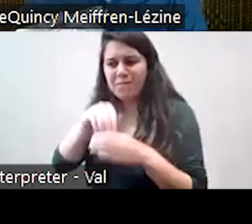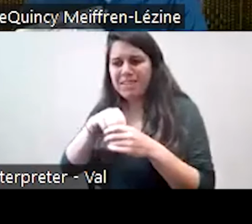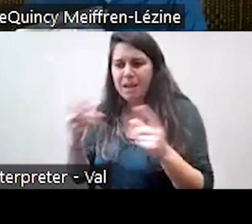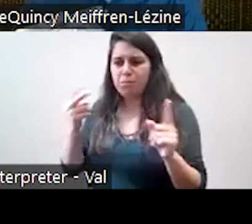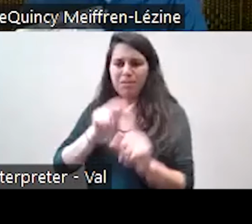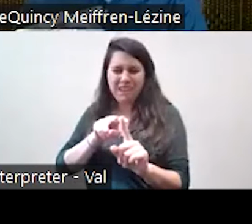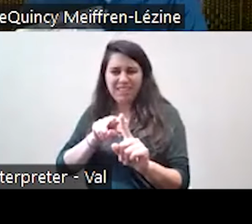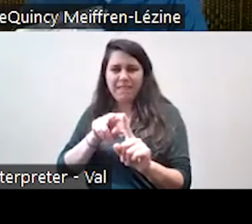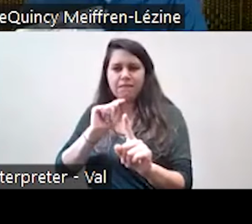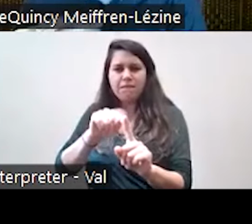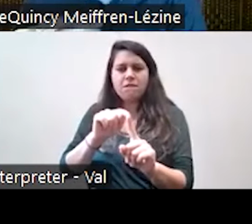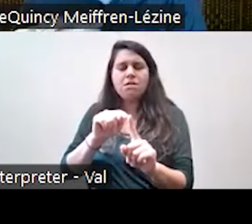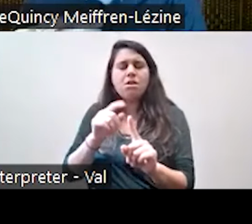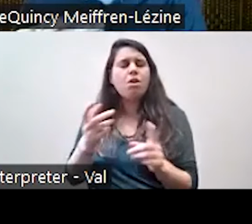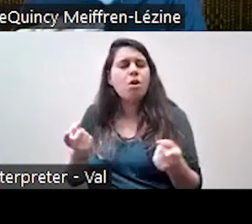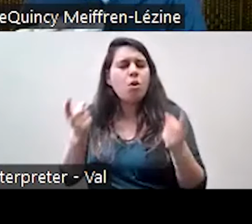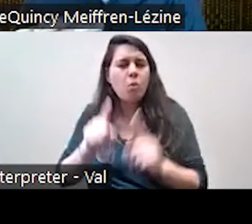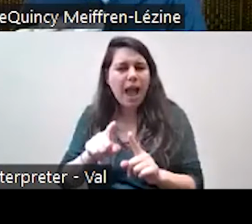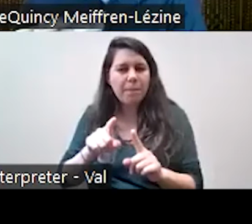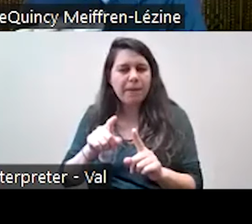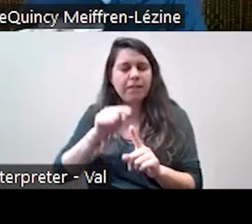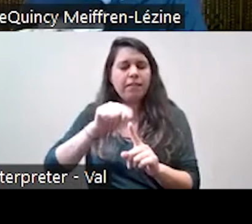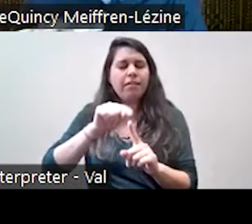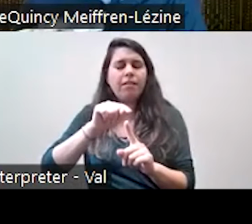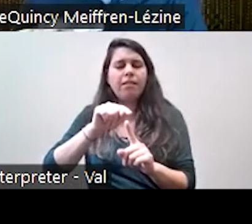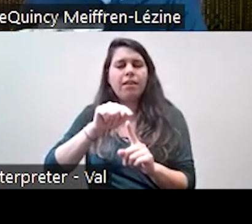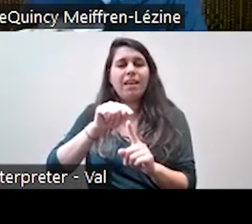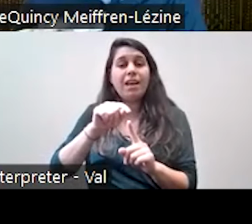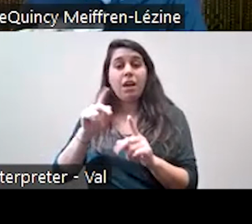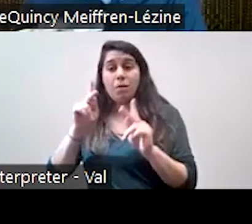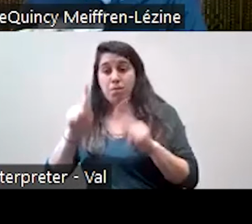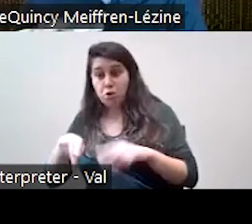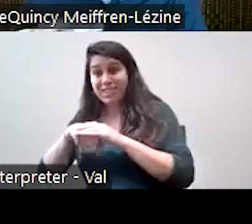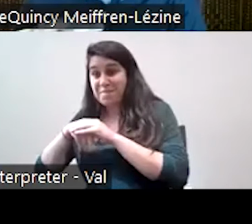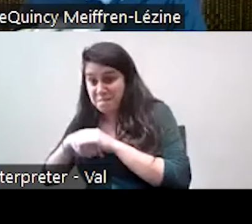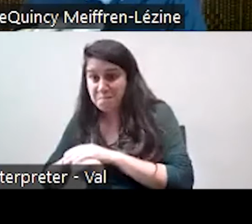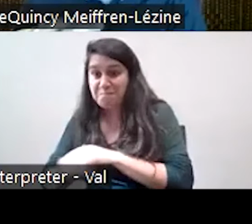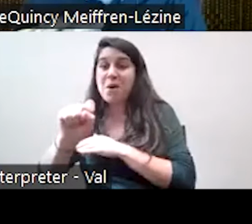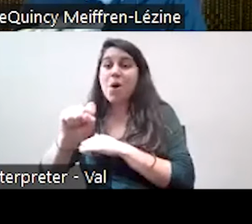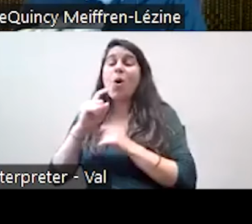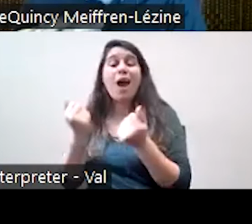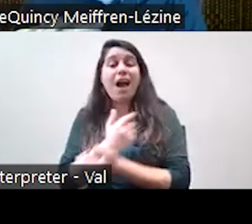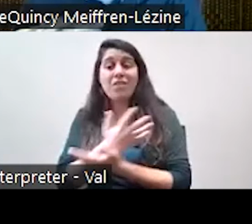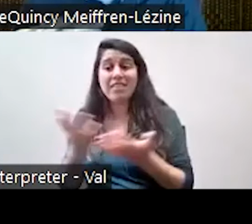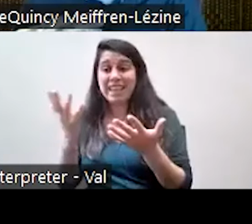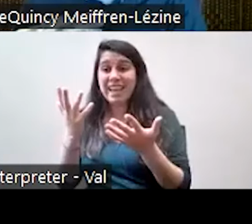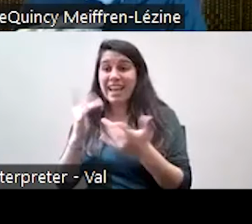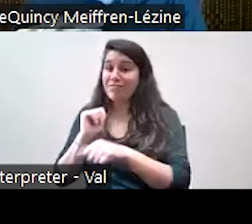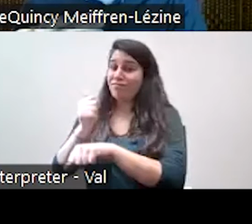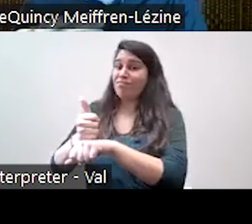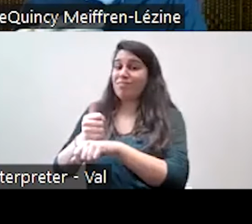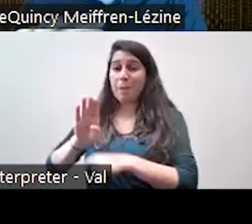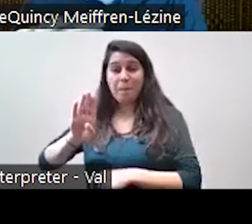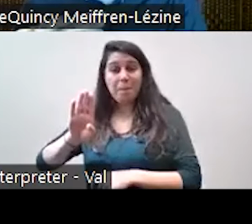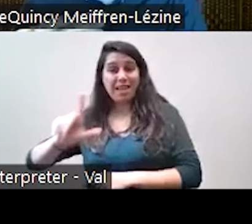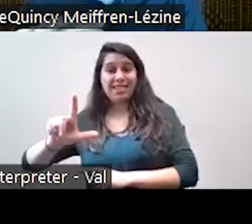has taken this person from the point where they are born and everything is kind of set up at a